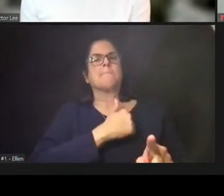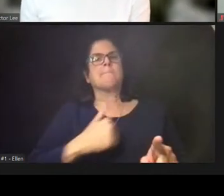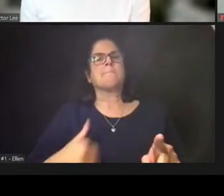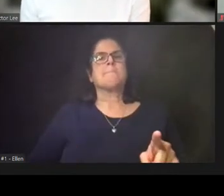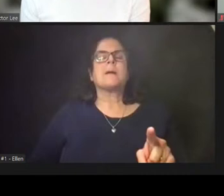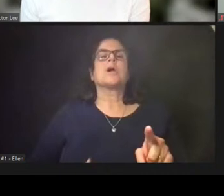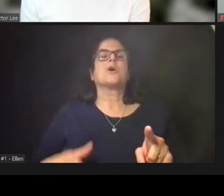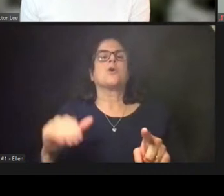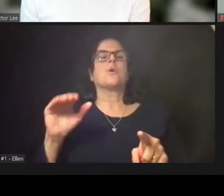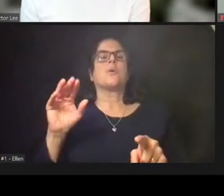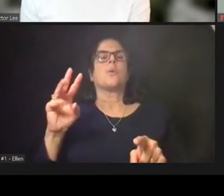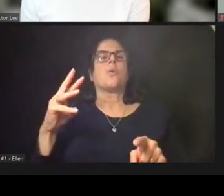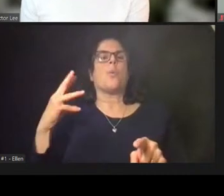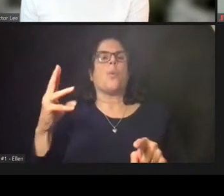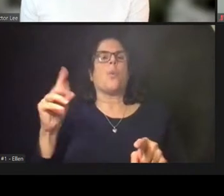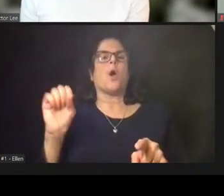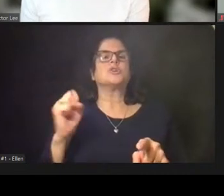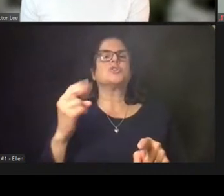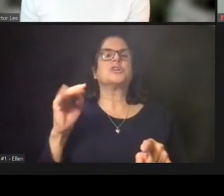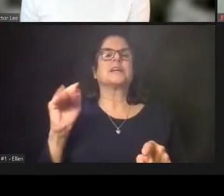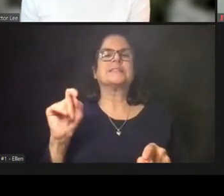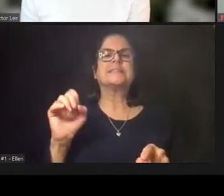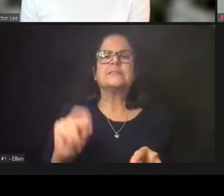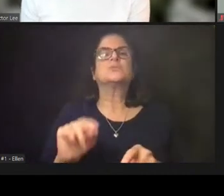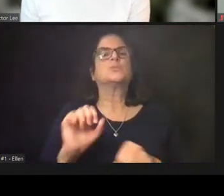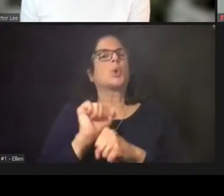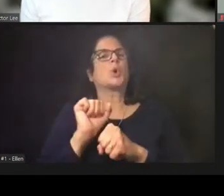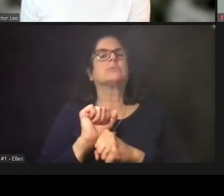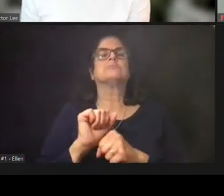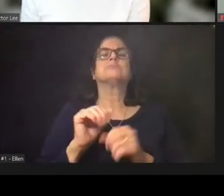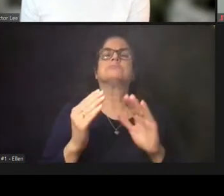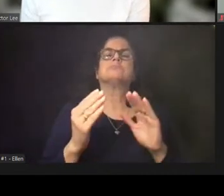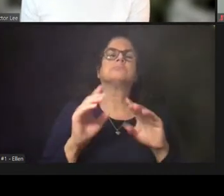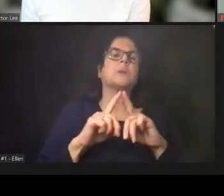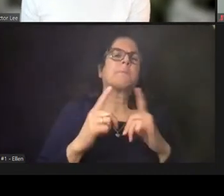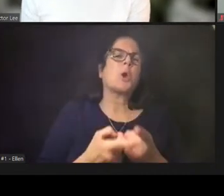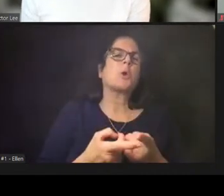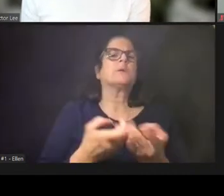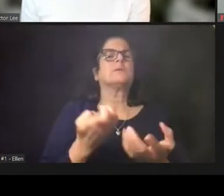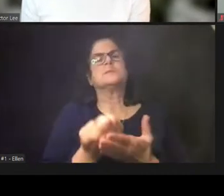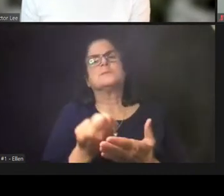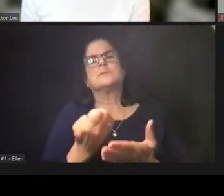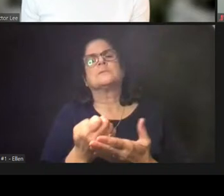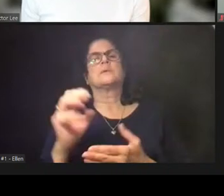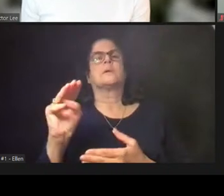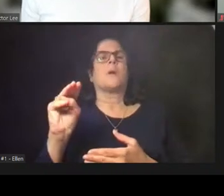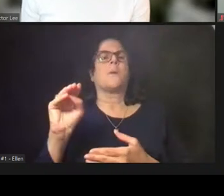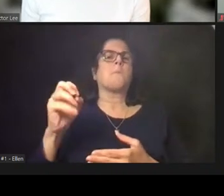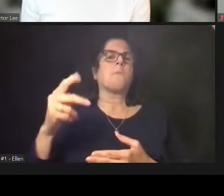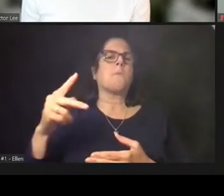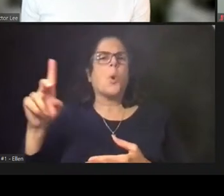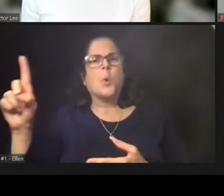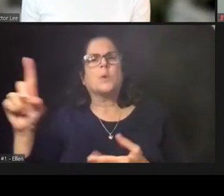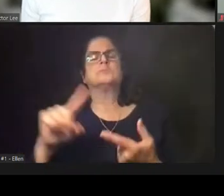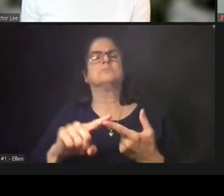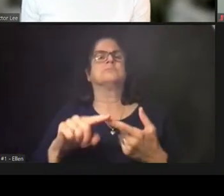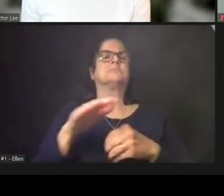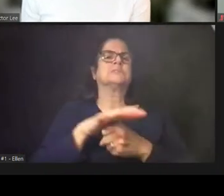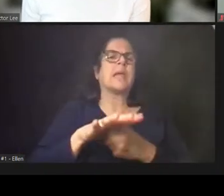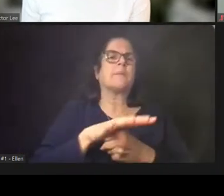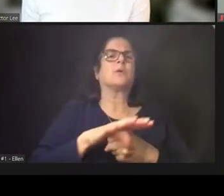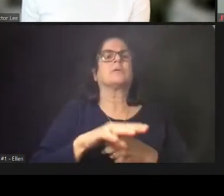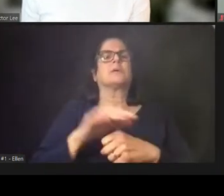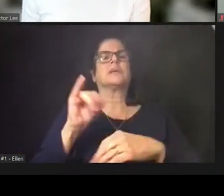serve in the Department of Economic Development, the Department of Planning, Mayor's Office for People with Disabilities, Neighborhood Industrial Planning, and